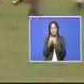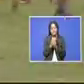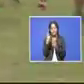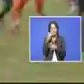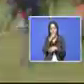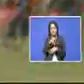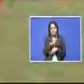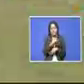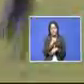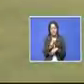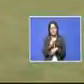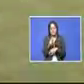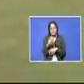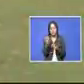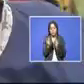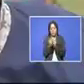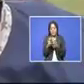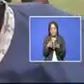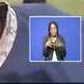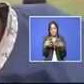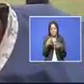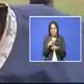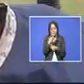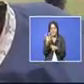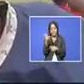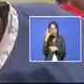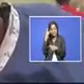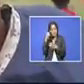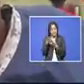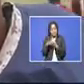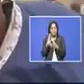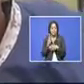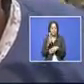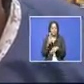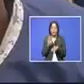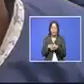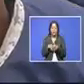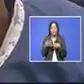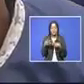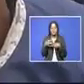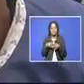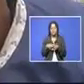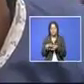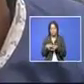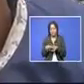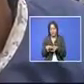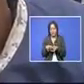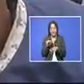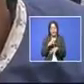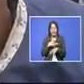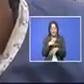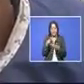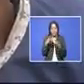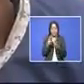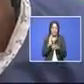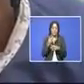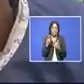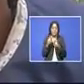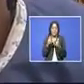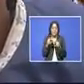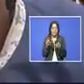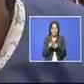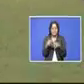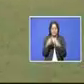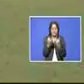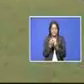they believe they are now on track. I always like the way we played as a team. It's still early in the season, we have a few more games to go, but we